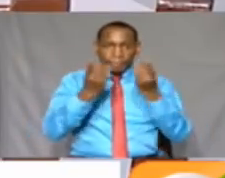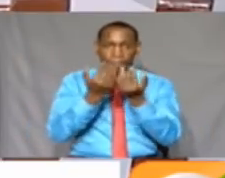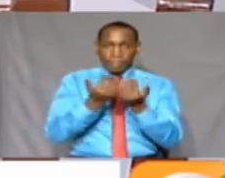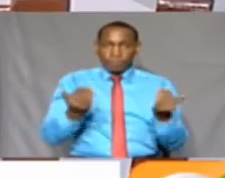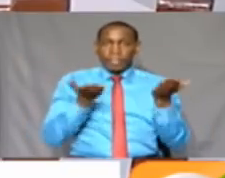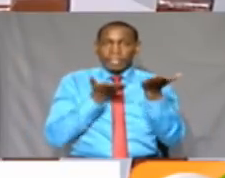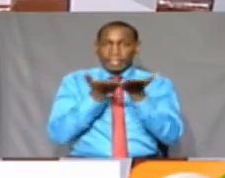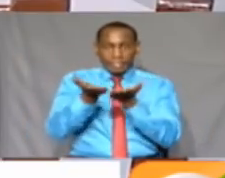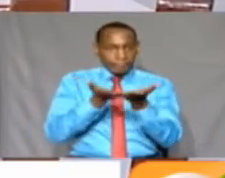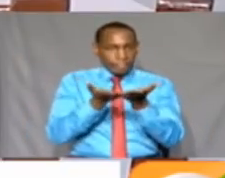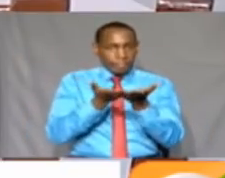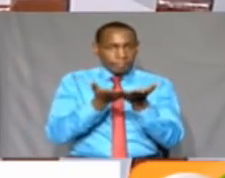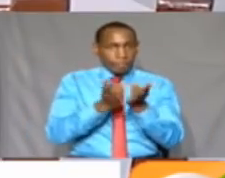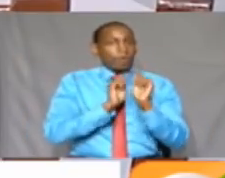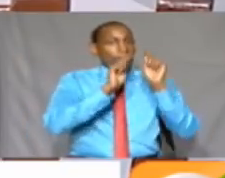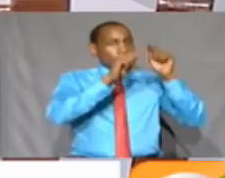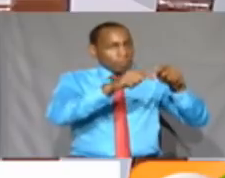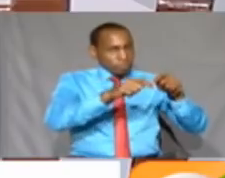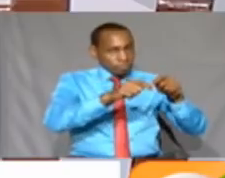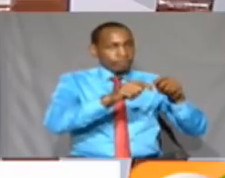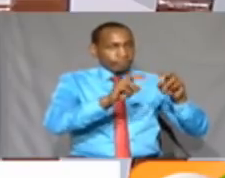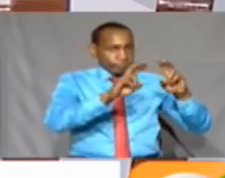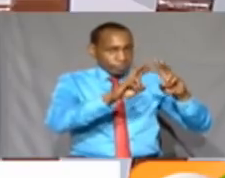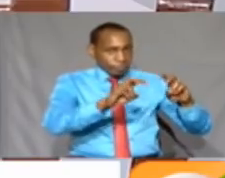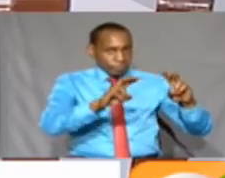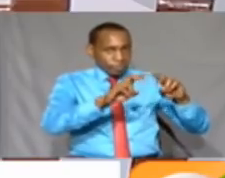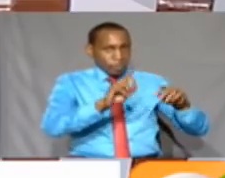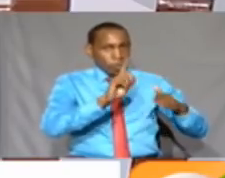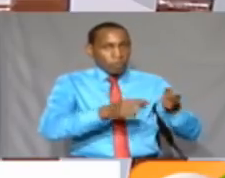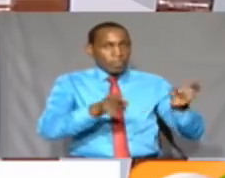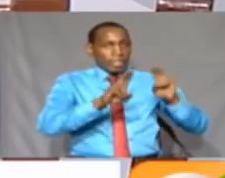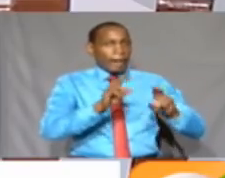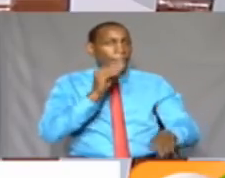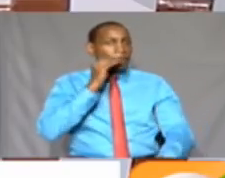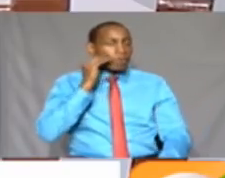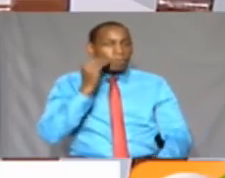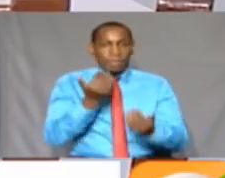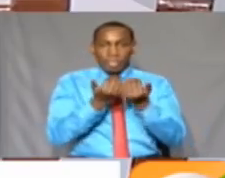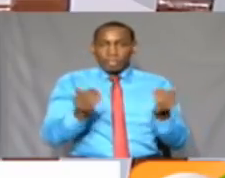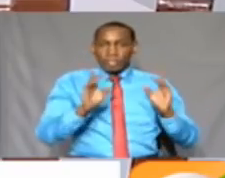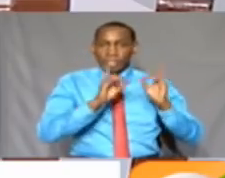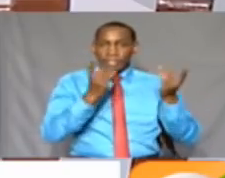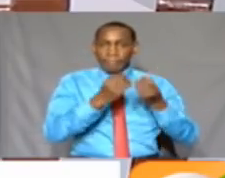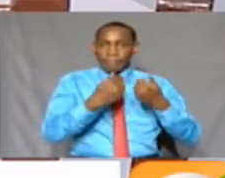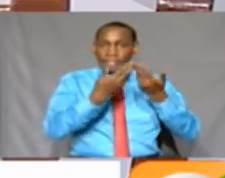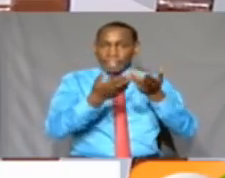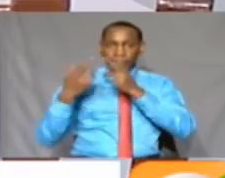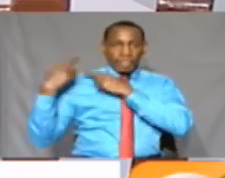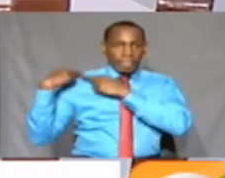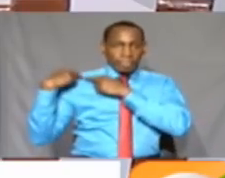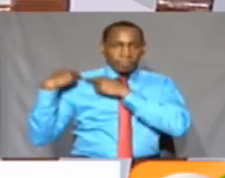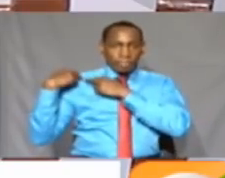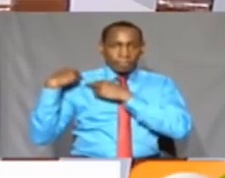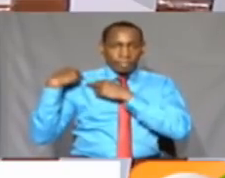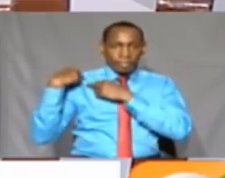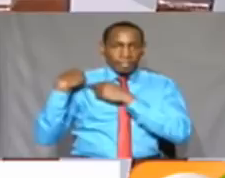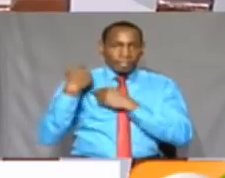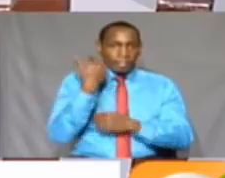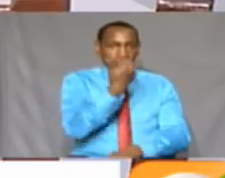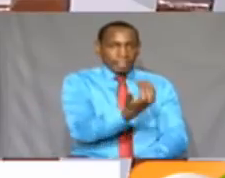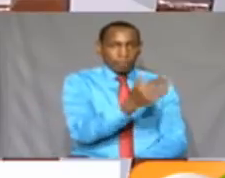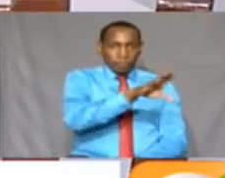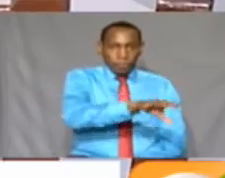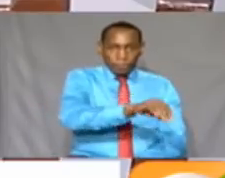to go and find out what is going on in that home. Because the children department is mandated to take a child such